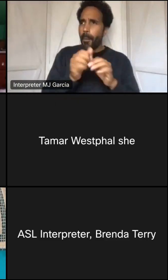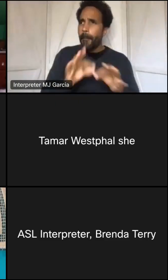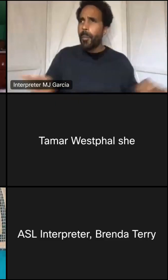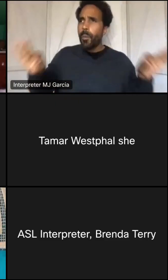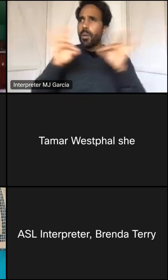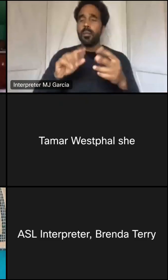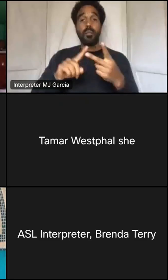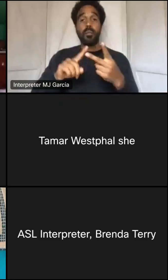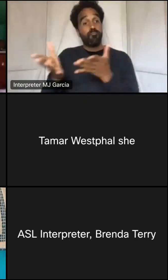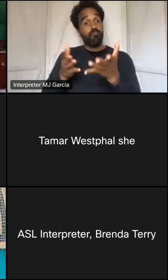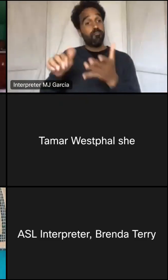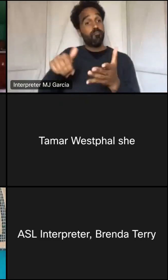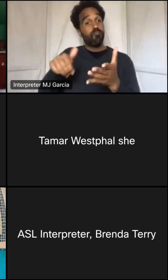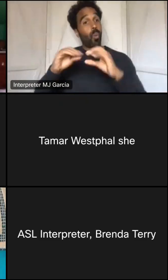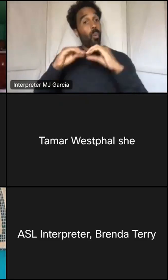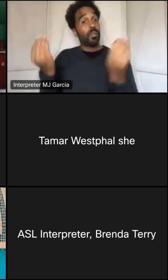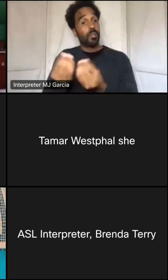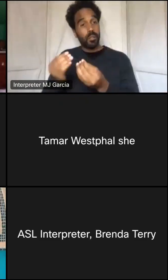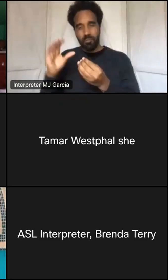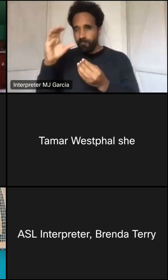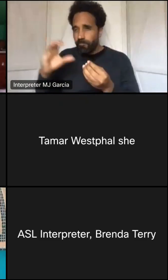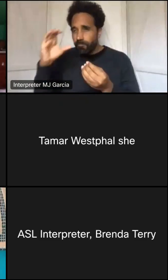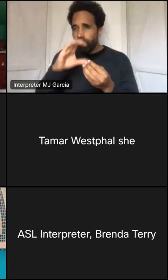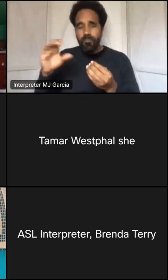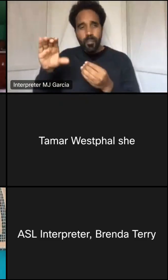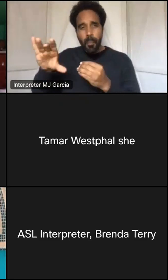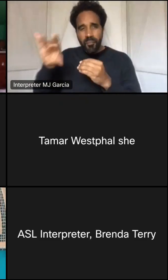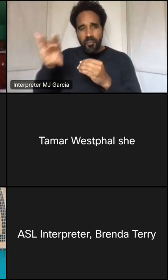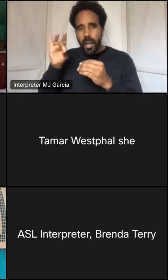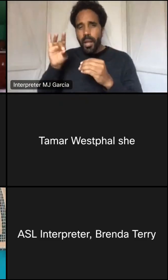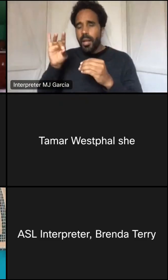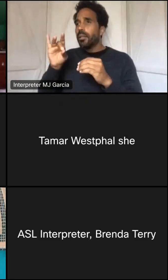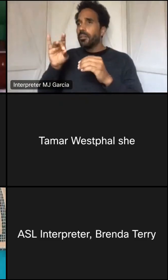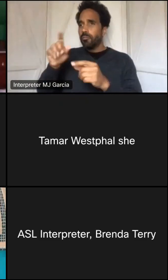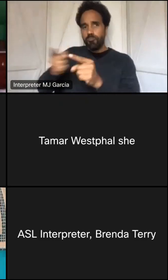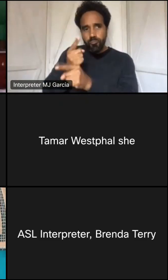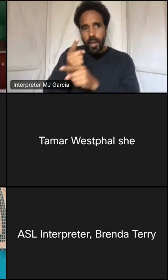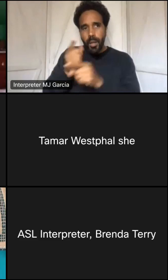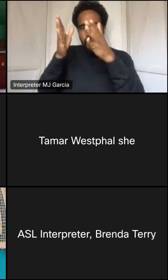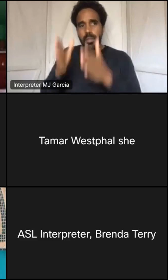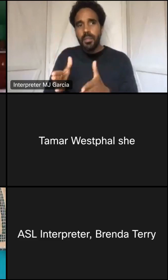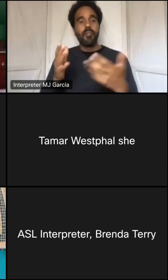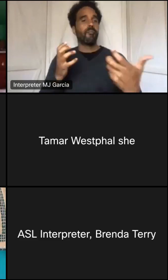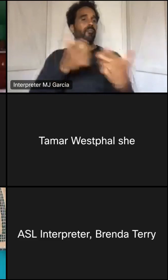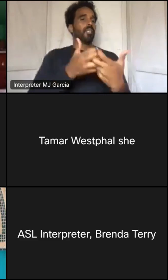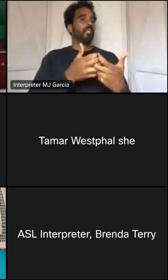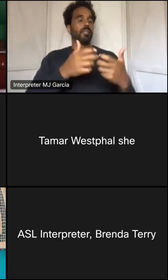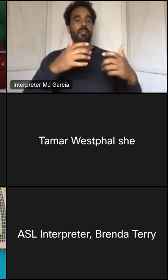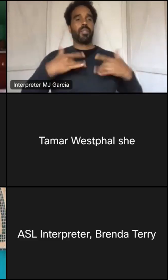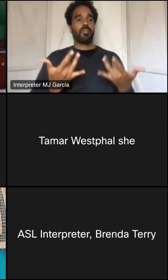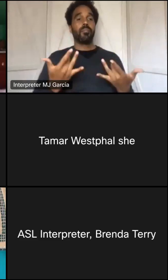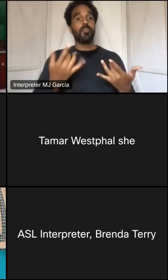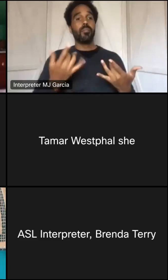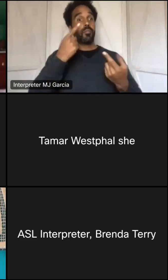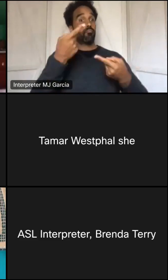going outside to actually find people who fit this description in order for the event to be successful. So for